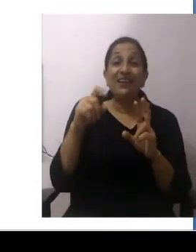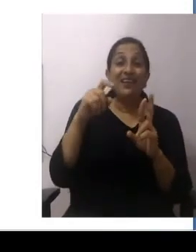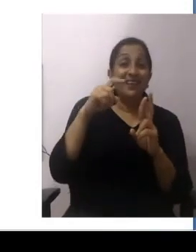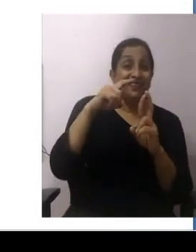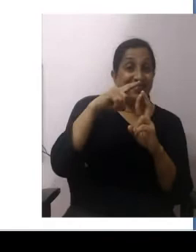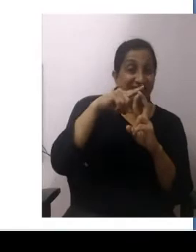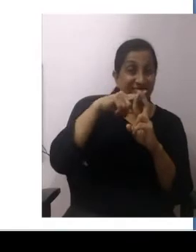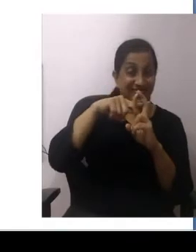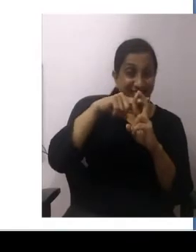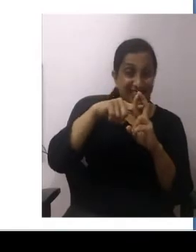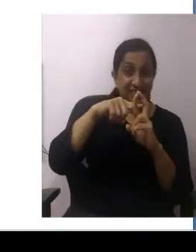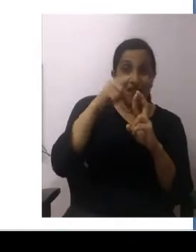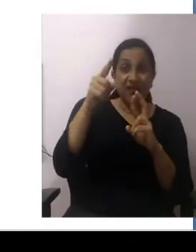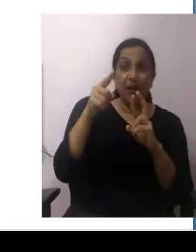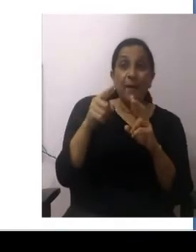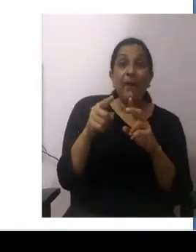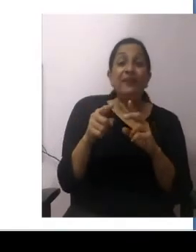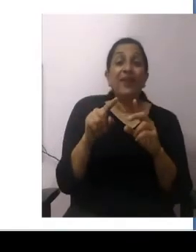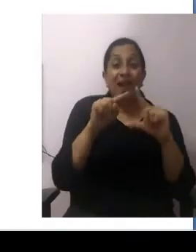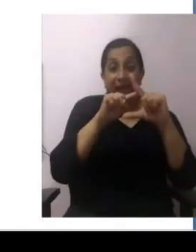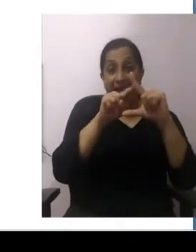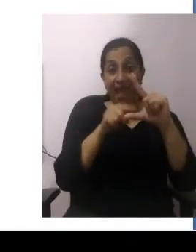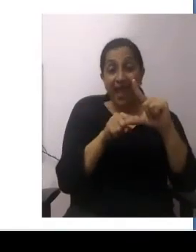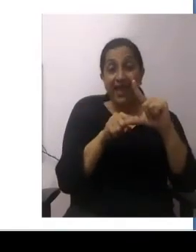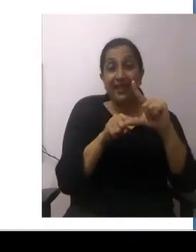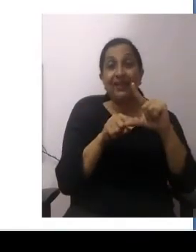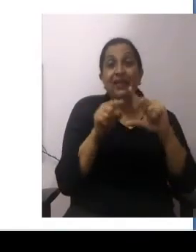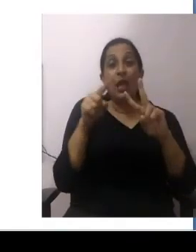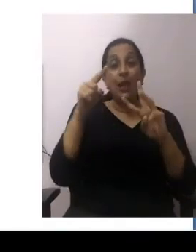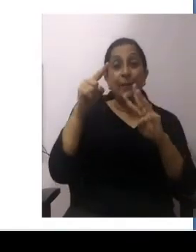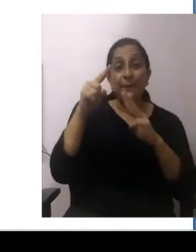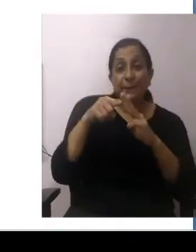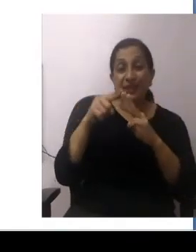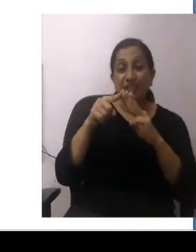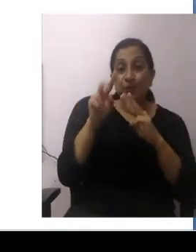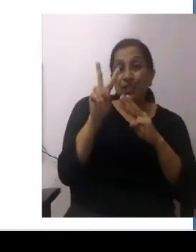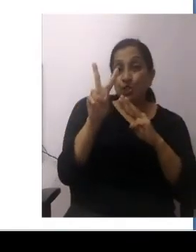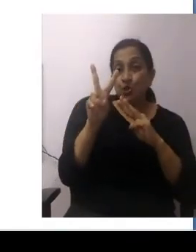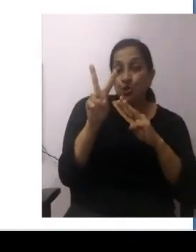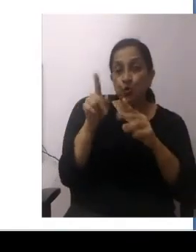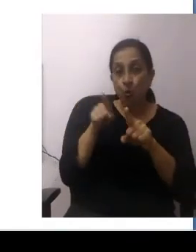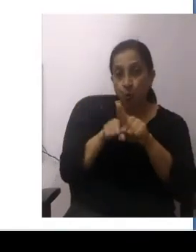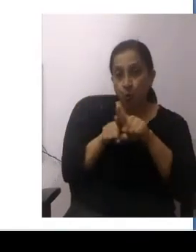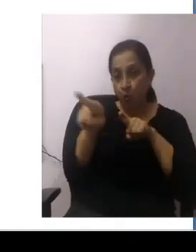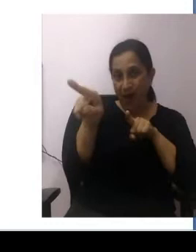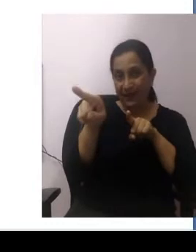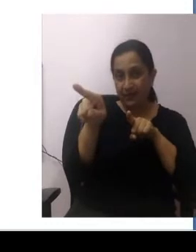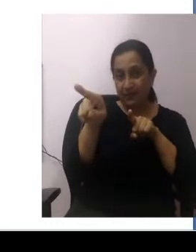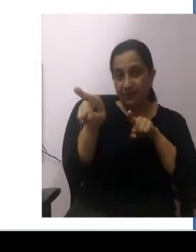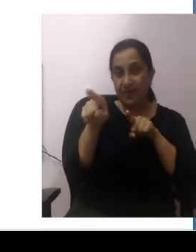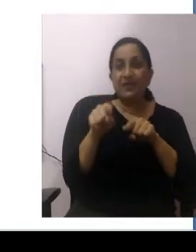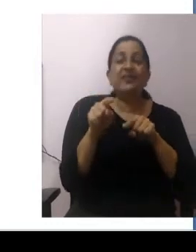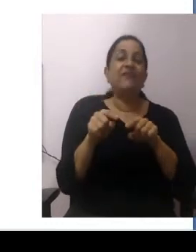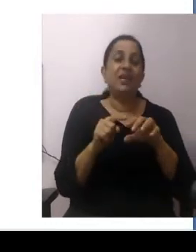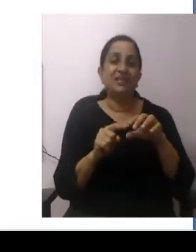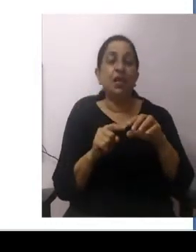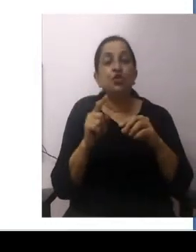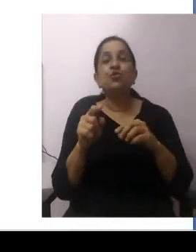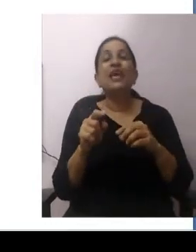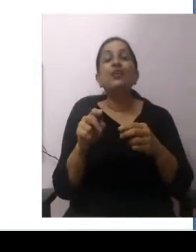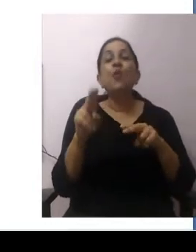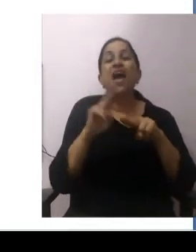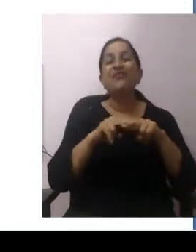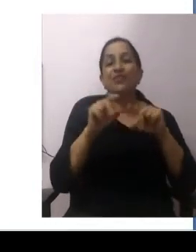they will ask what is the cosine angle between these two vectors, that is angle between two vectors. There is a